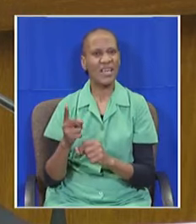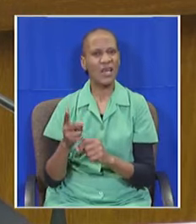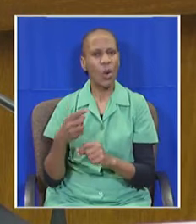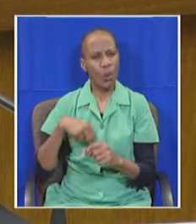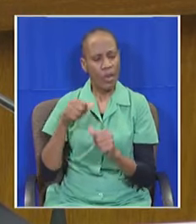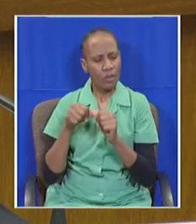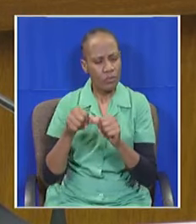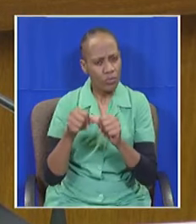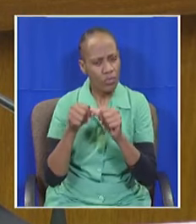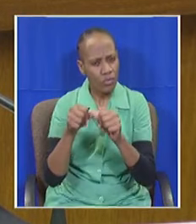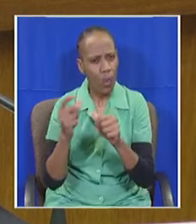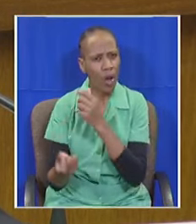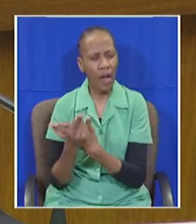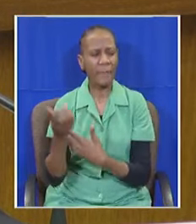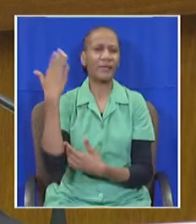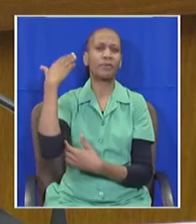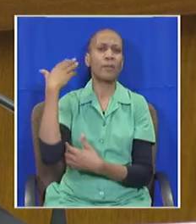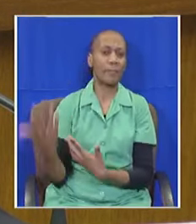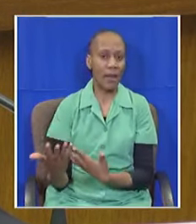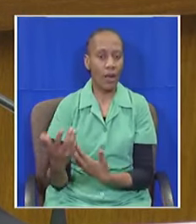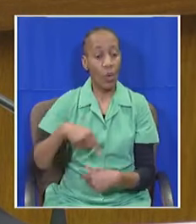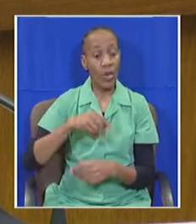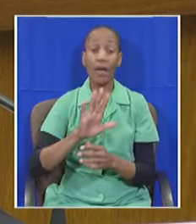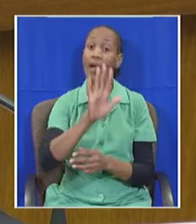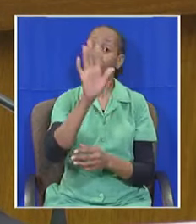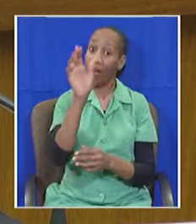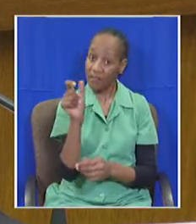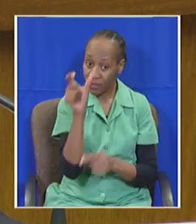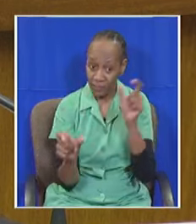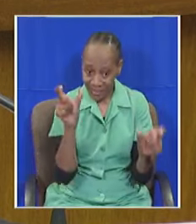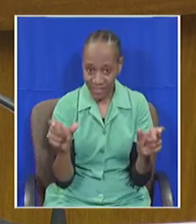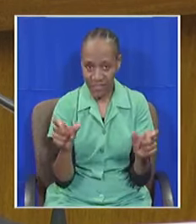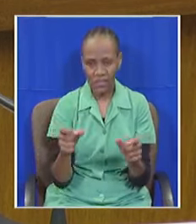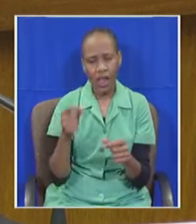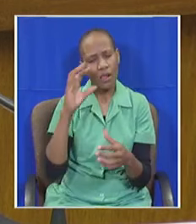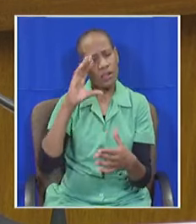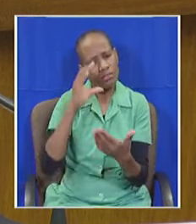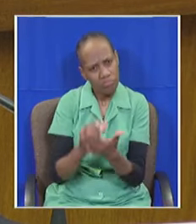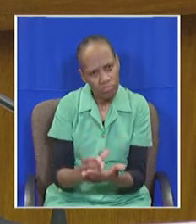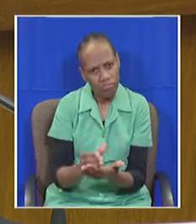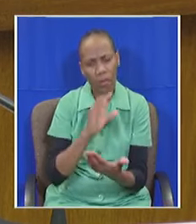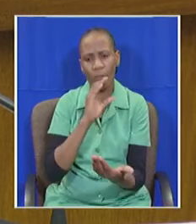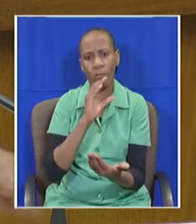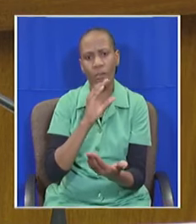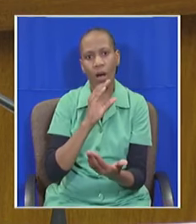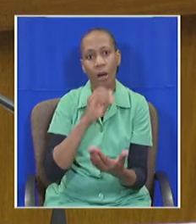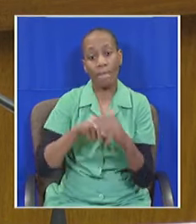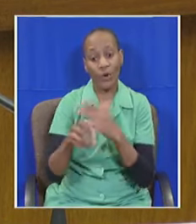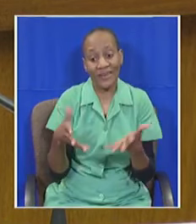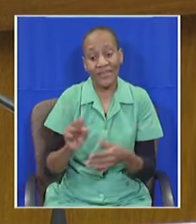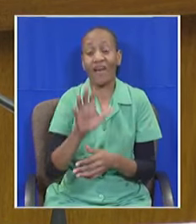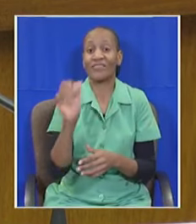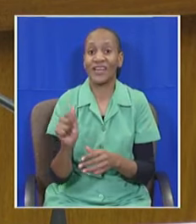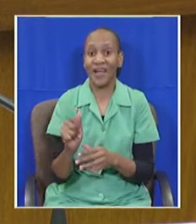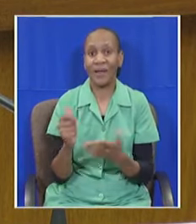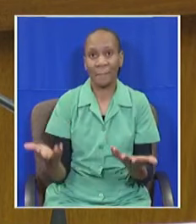us reclaim our identity as Africans and represents a focal rally point for expression of our